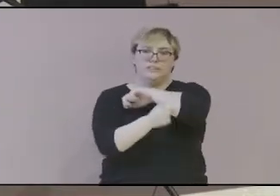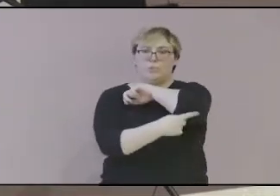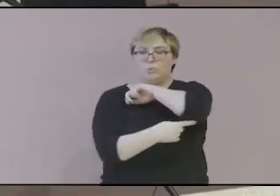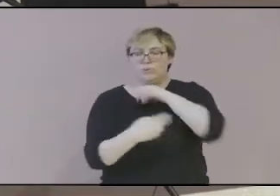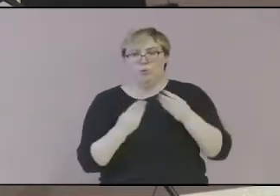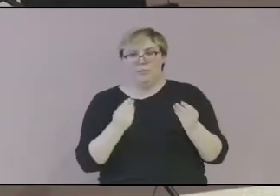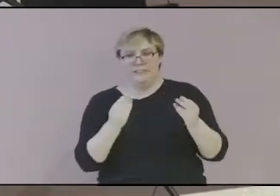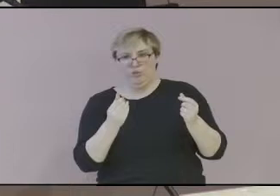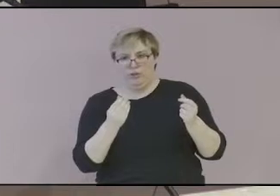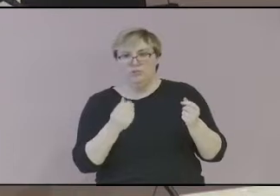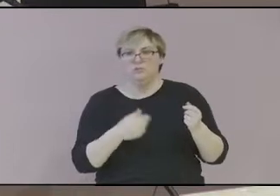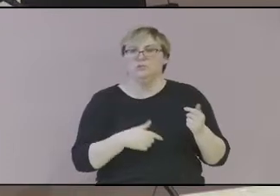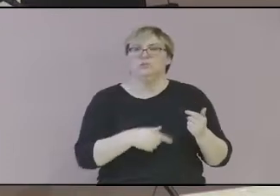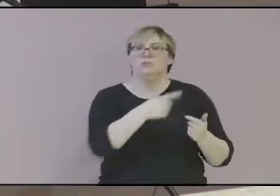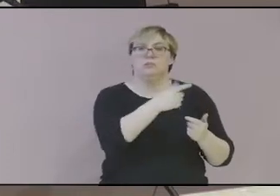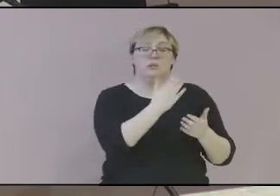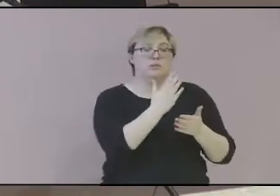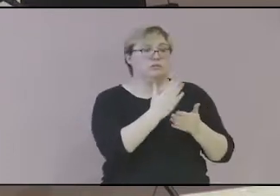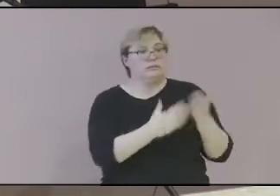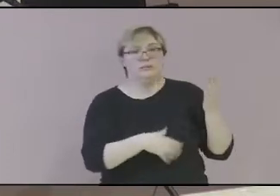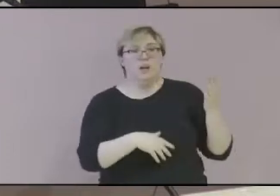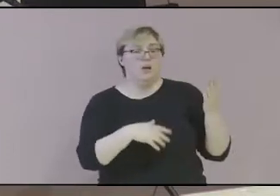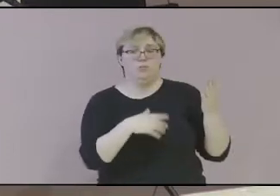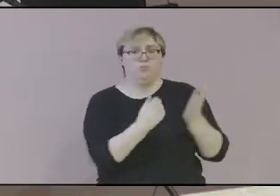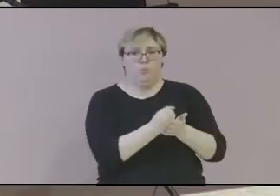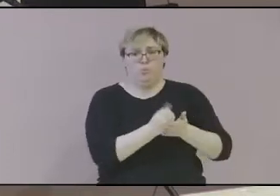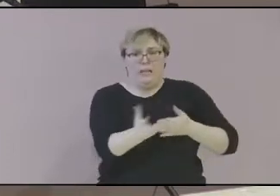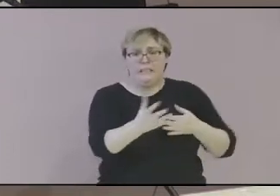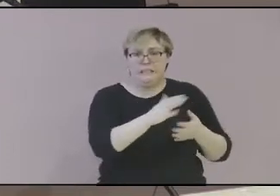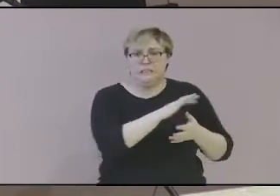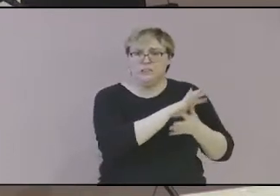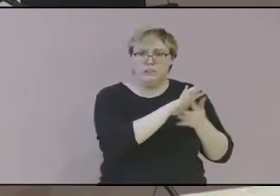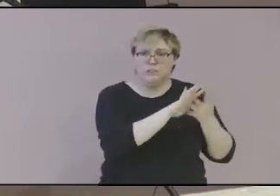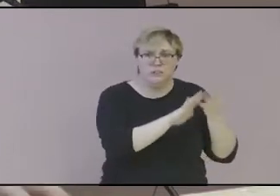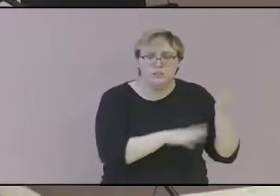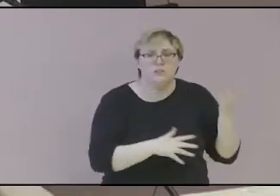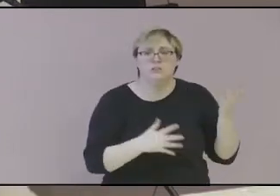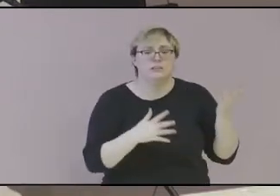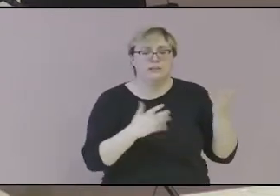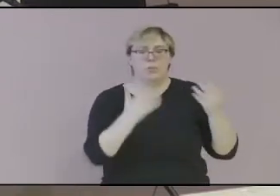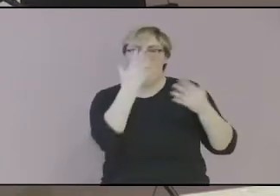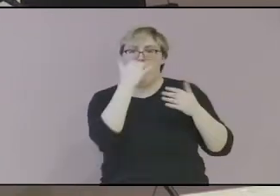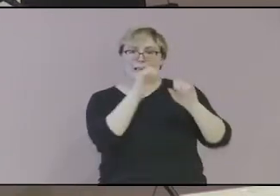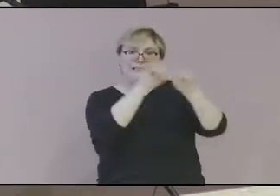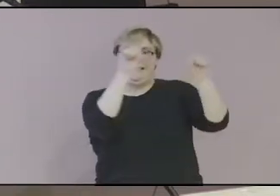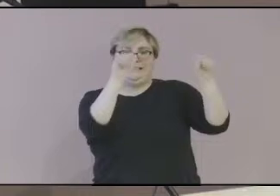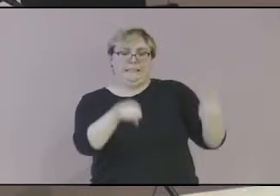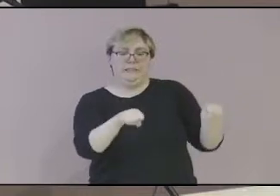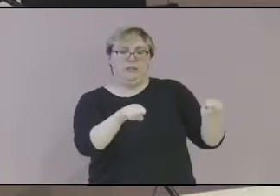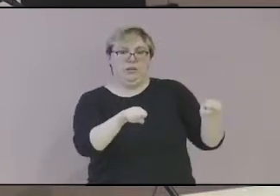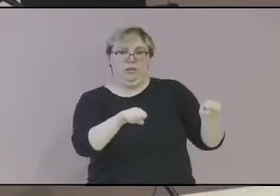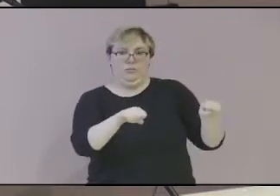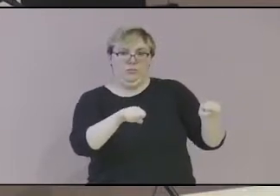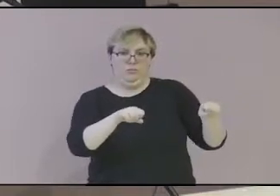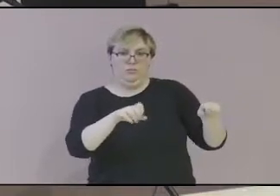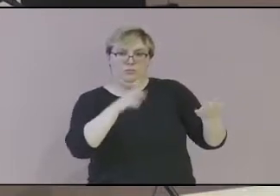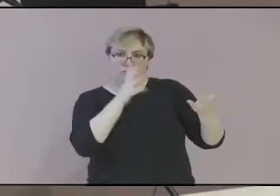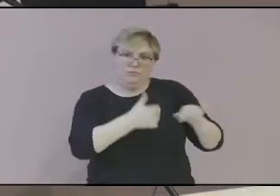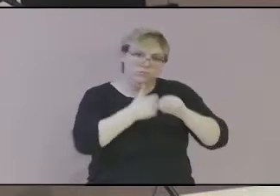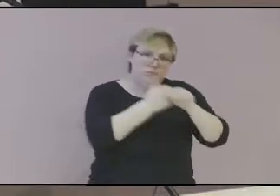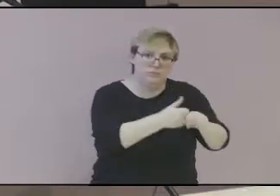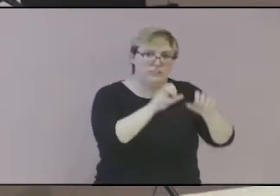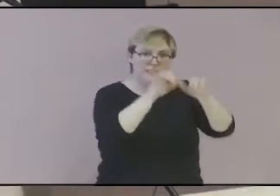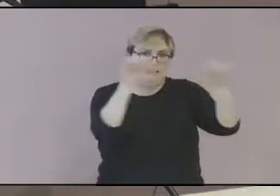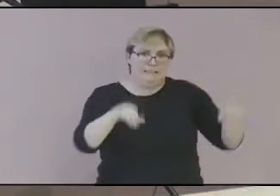system, all hired by the same people. It was hard to get allocation to happen there. The ECMO physicians were under very